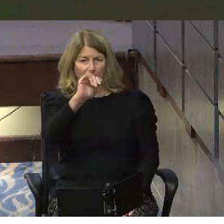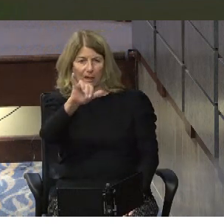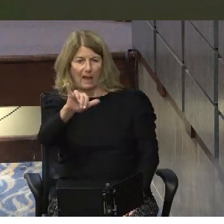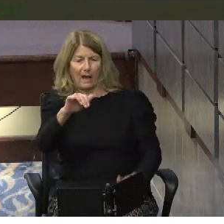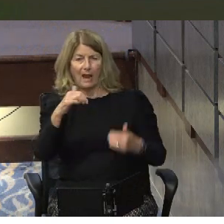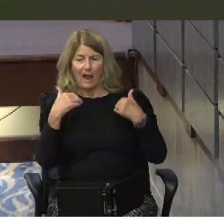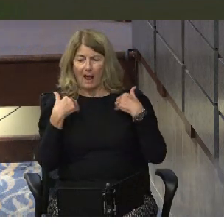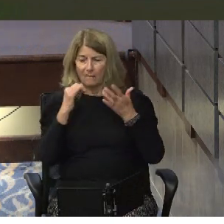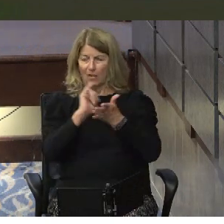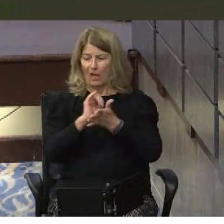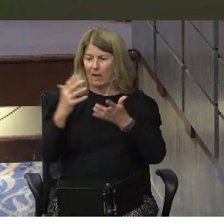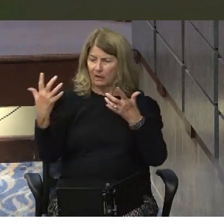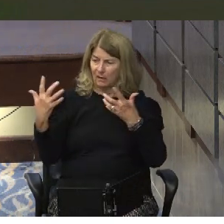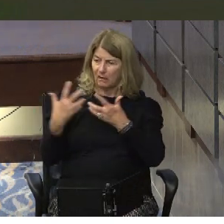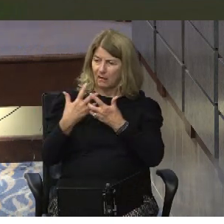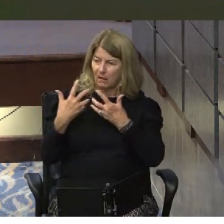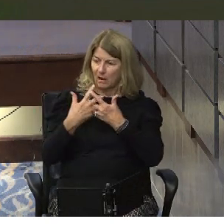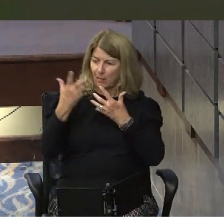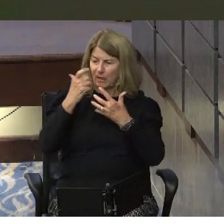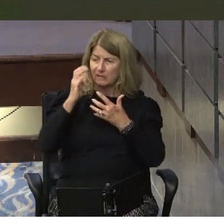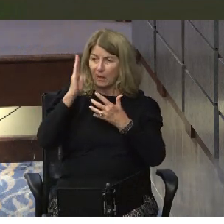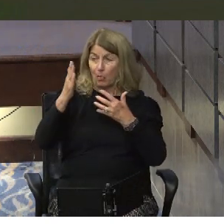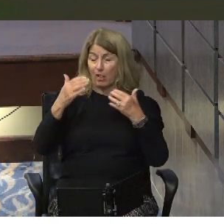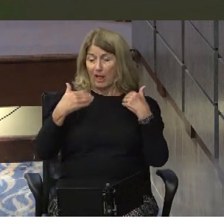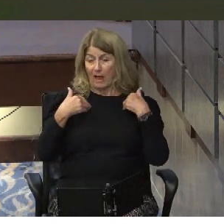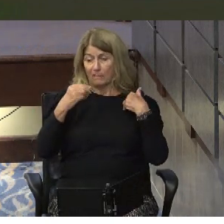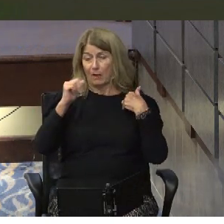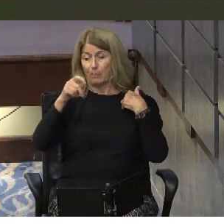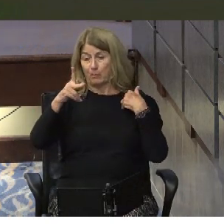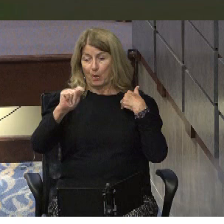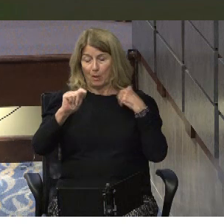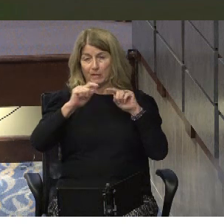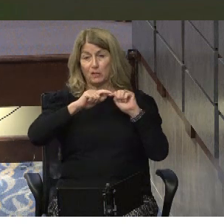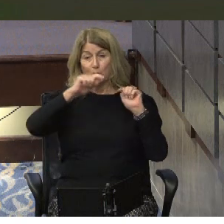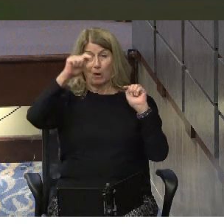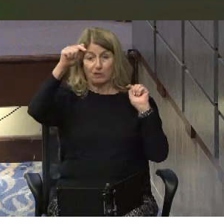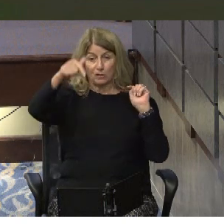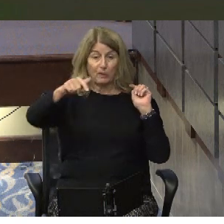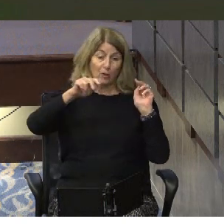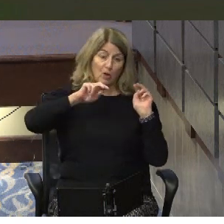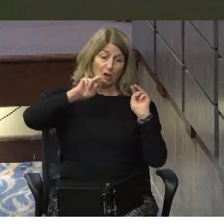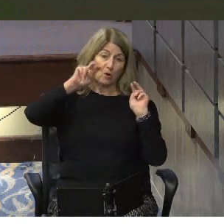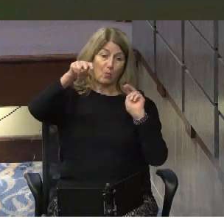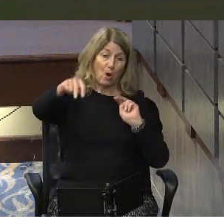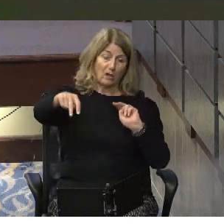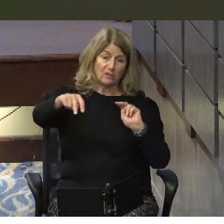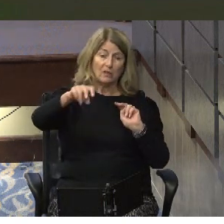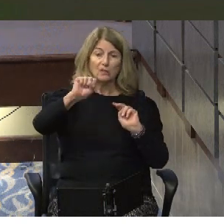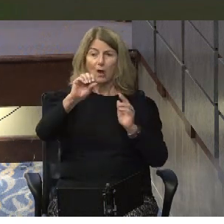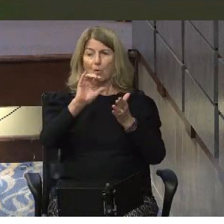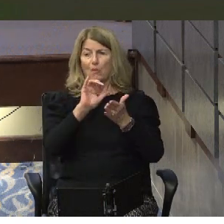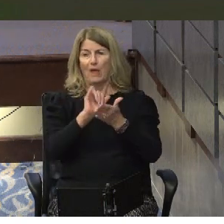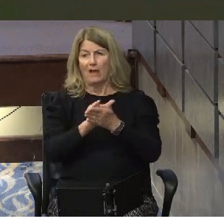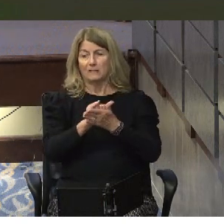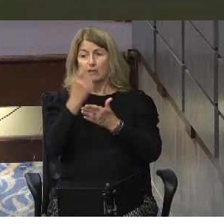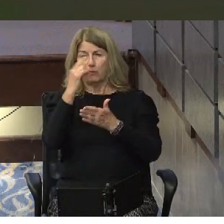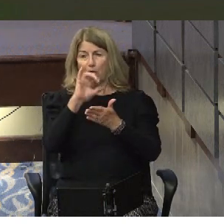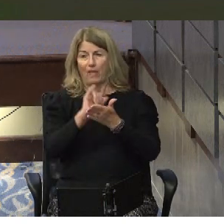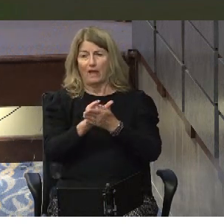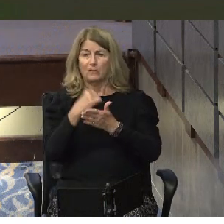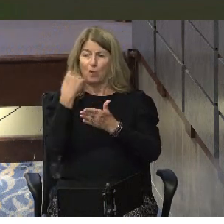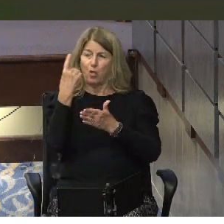compatibility because there's going to be apartments essentially across the street from Clay looking across. And so the idea is for that to look more like